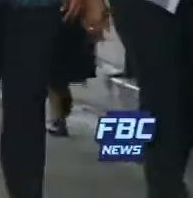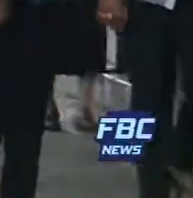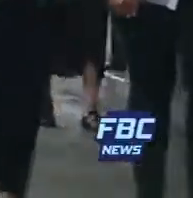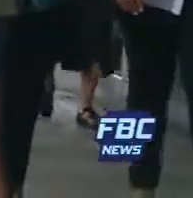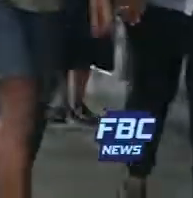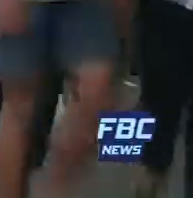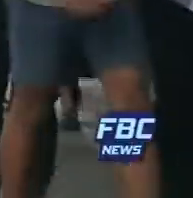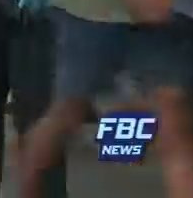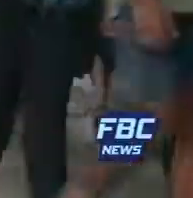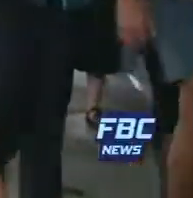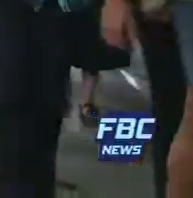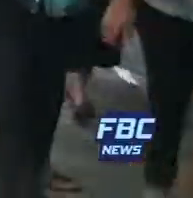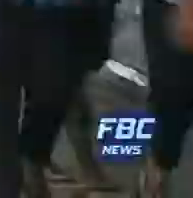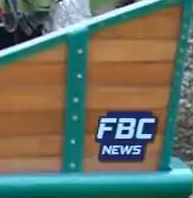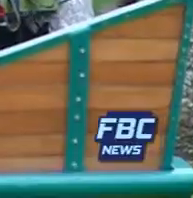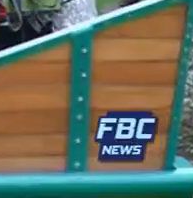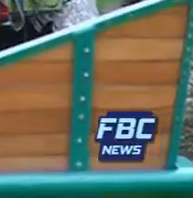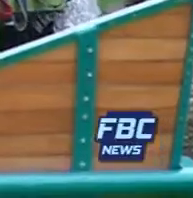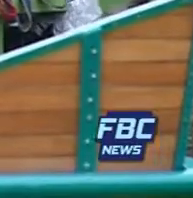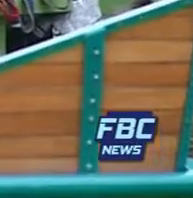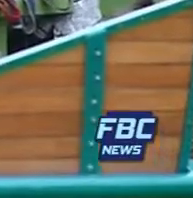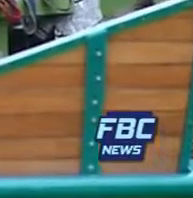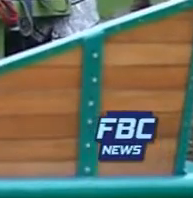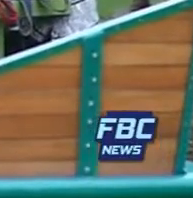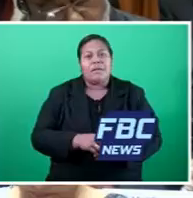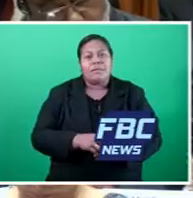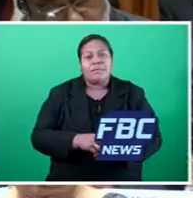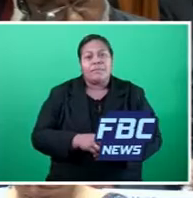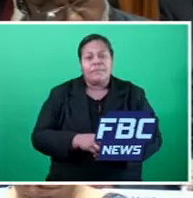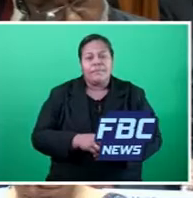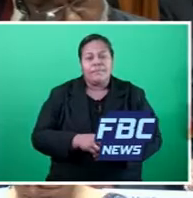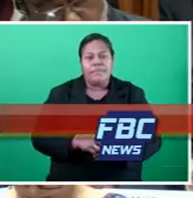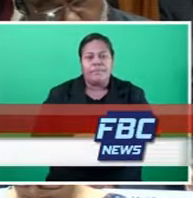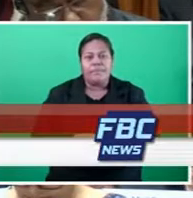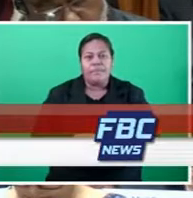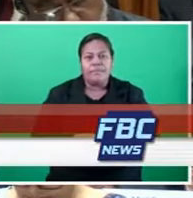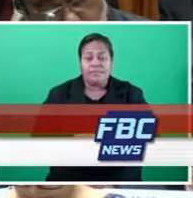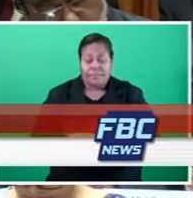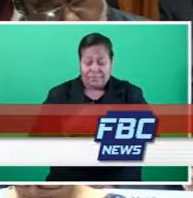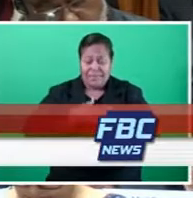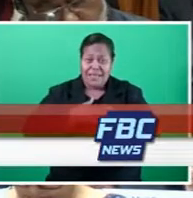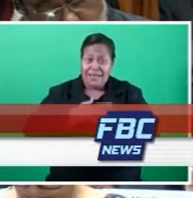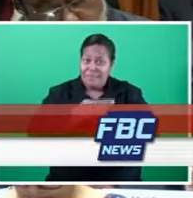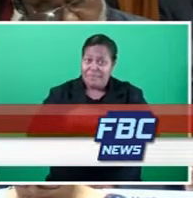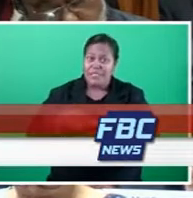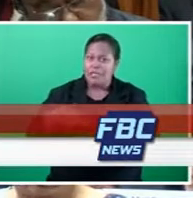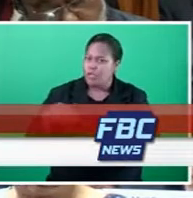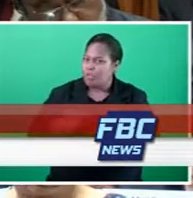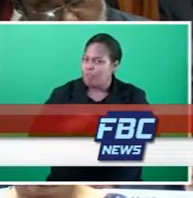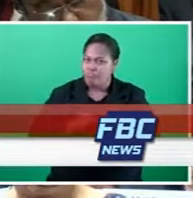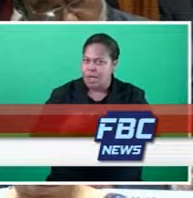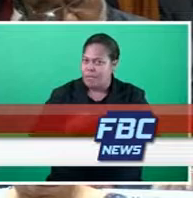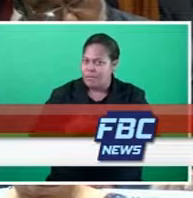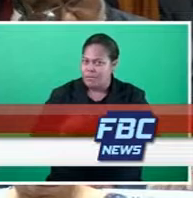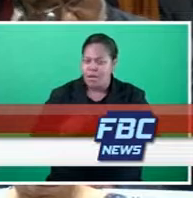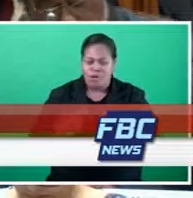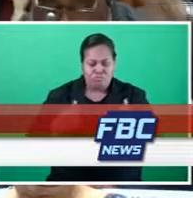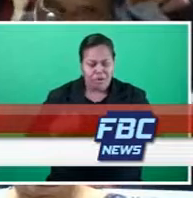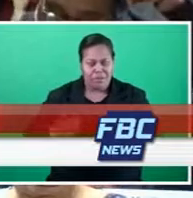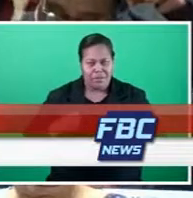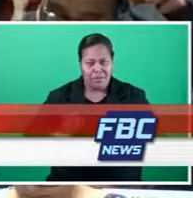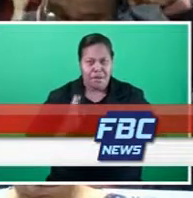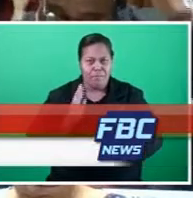with WHO and recently with the US Center for Disease Control, and we hope to be able to test this locally within the next 1 or 2